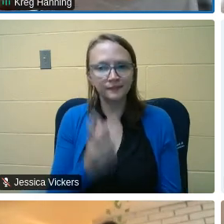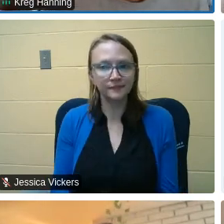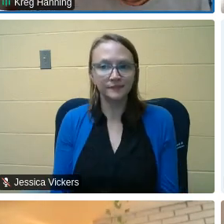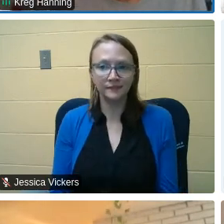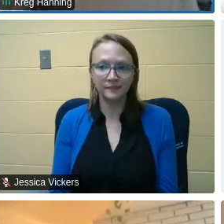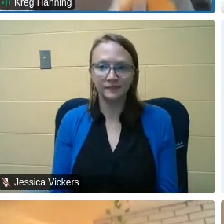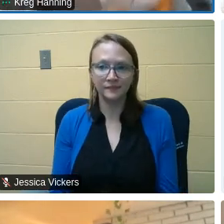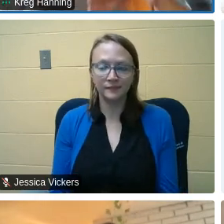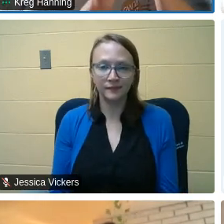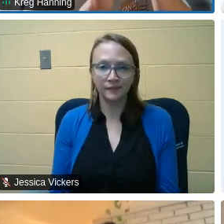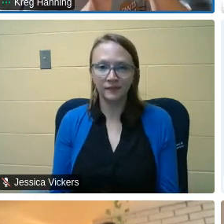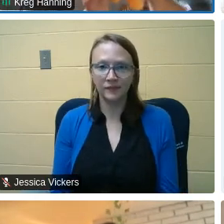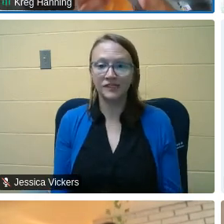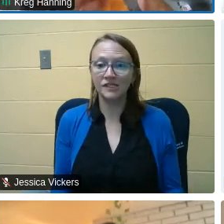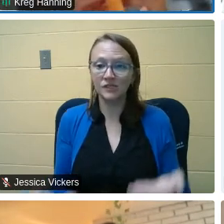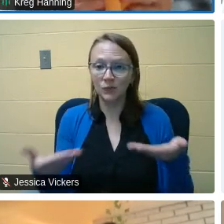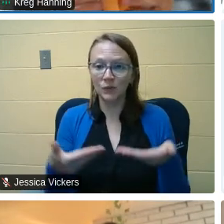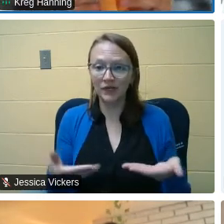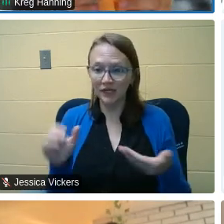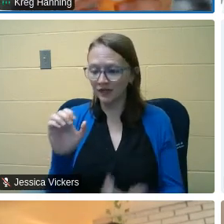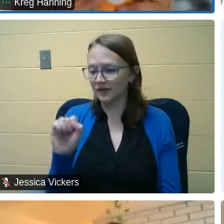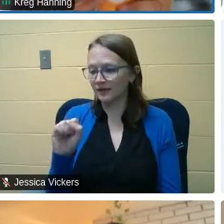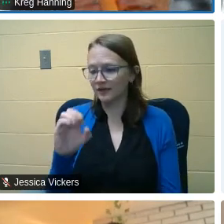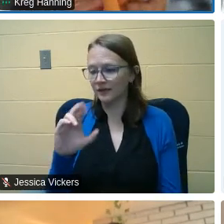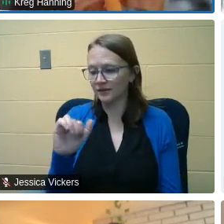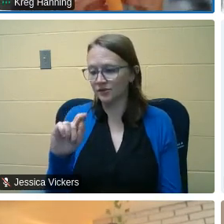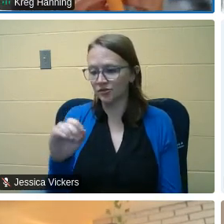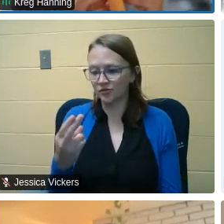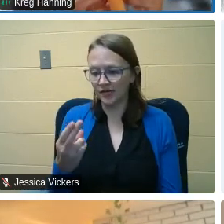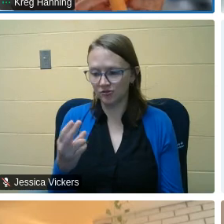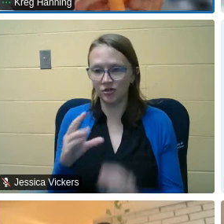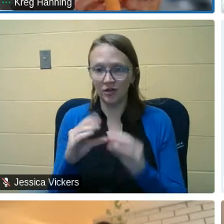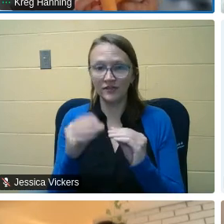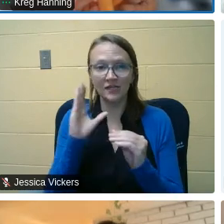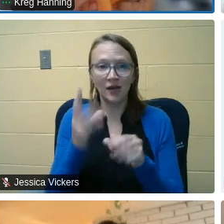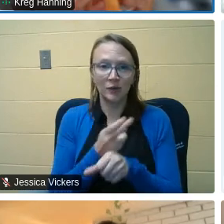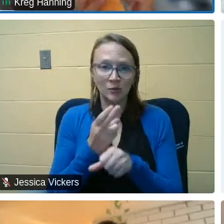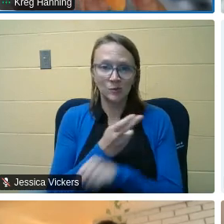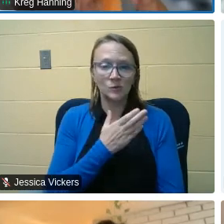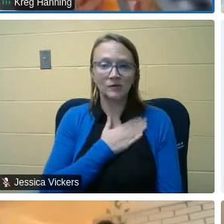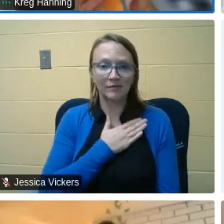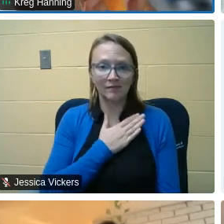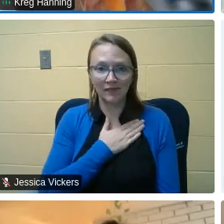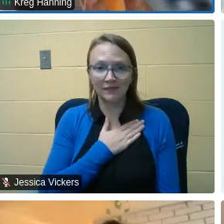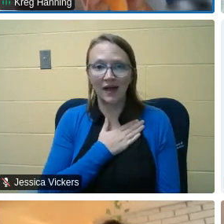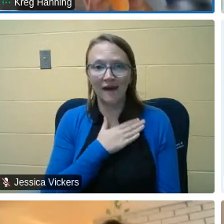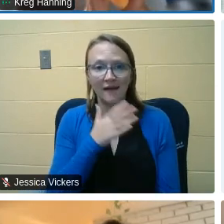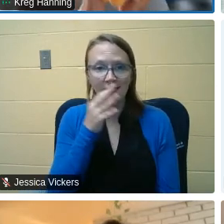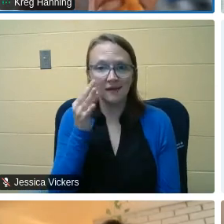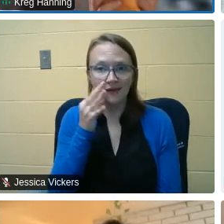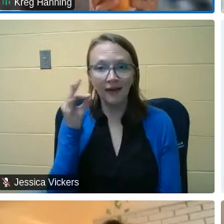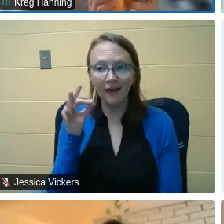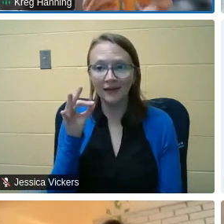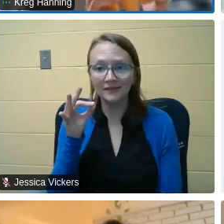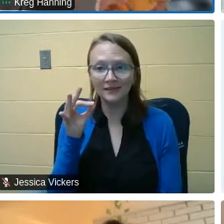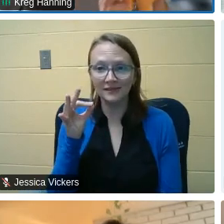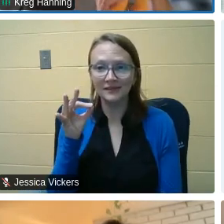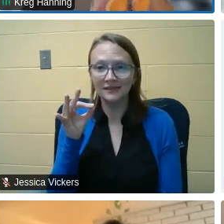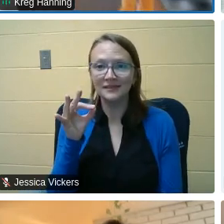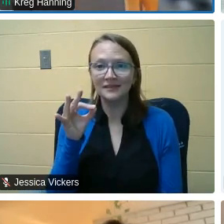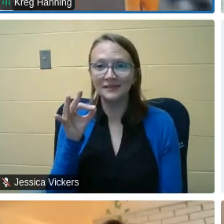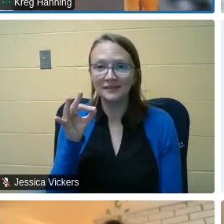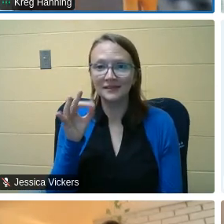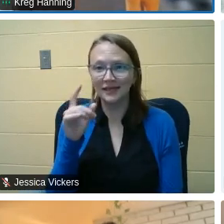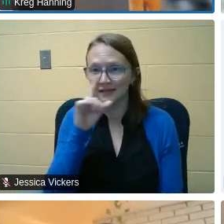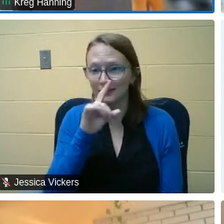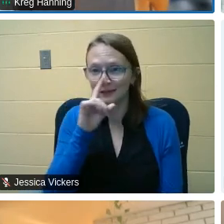Since we're here at the Scratch conference, I'm going to use my Scratch Cat Stuffy. We're going to take this Stuffy from my desk and bring it